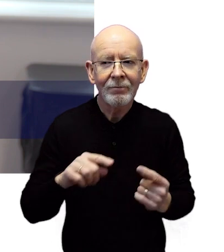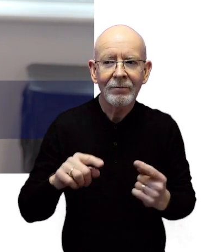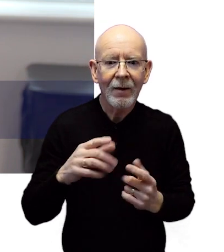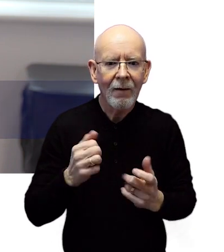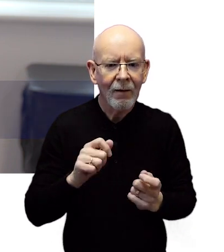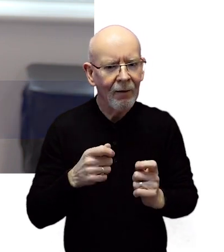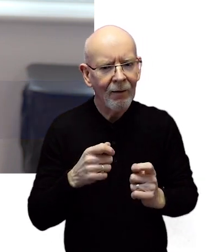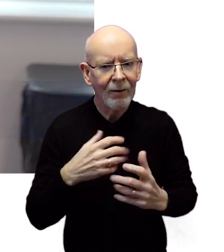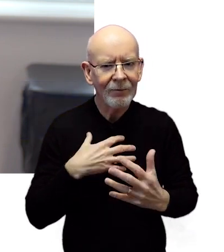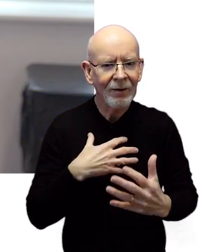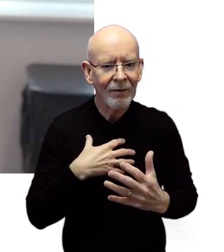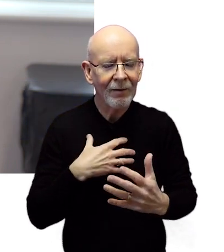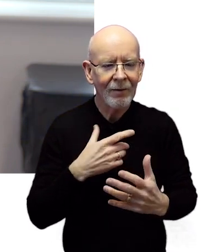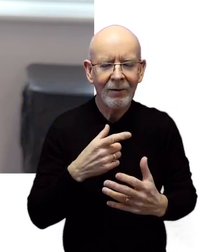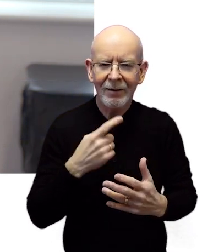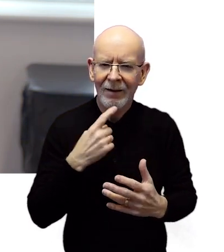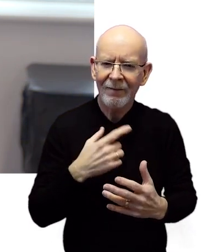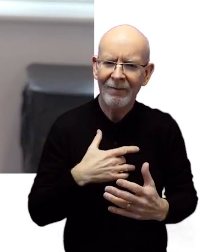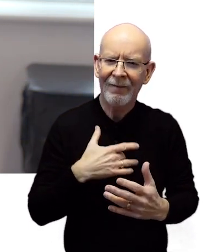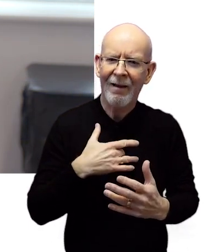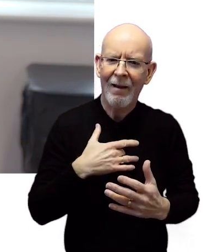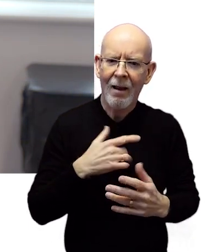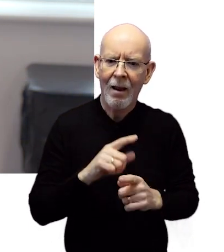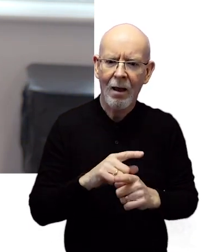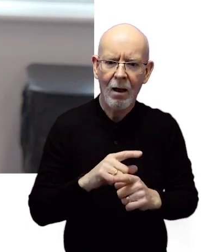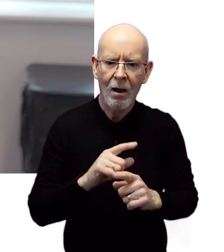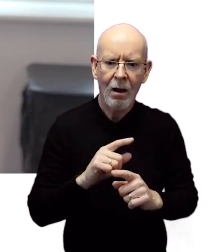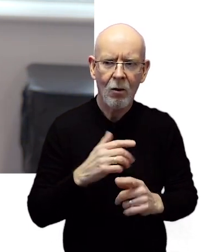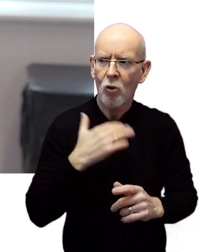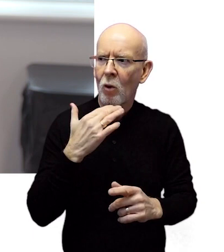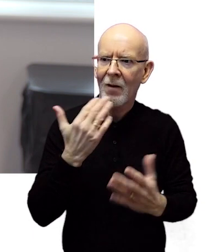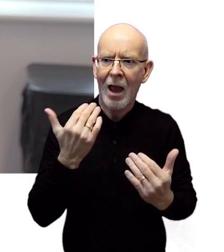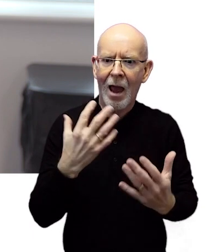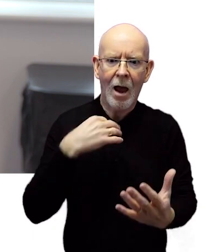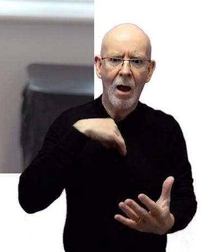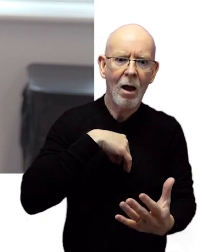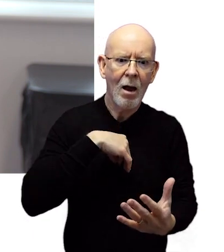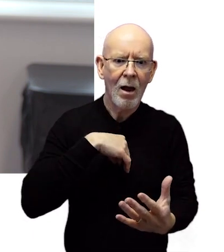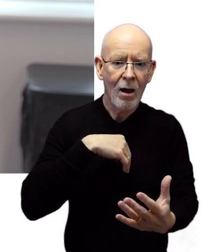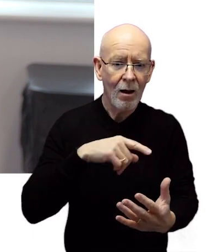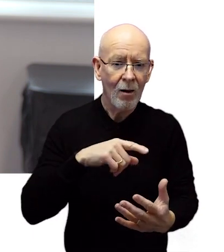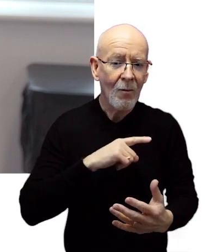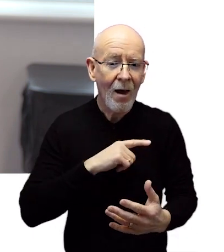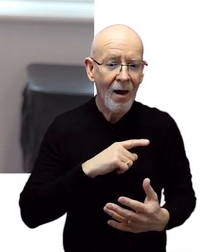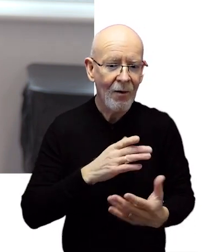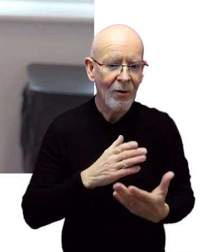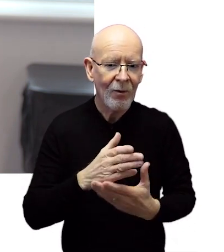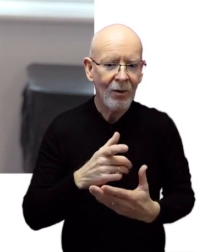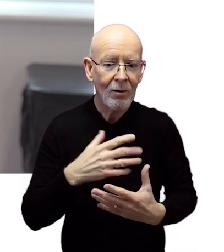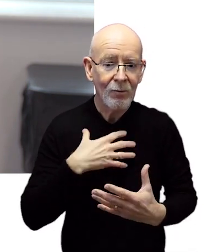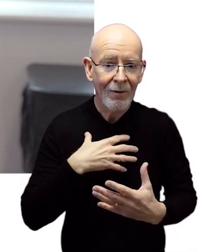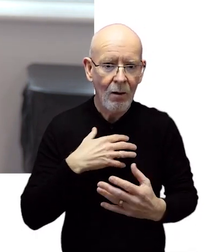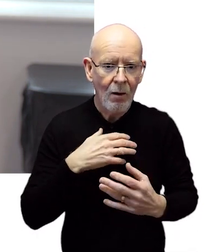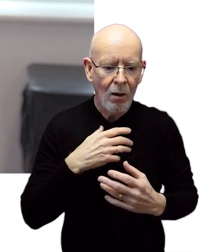altered breathing patterns often describe a feeling of not being able to get enough air in. This is often because they are breath